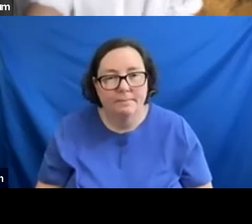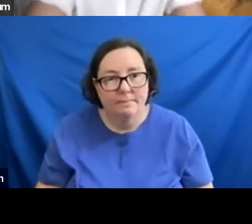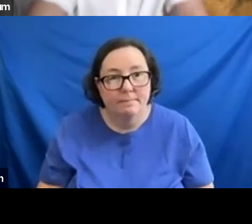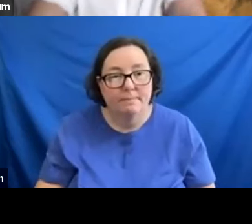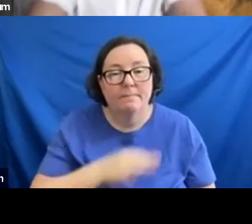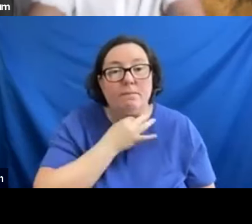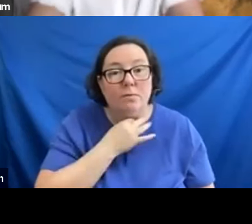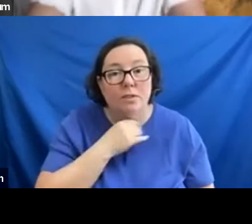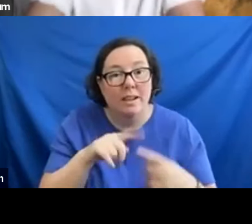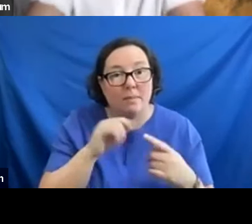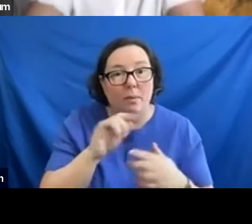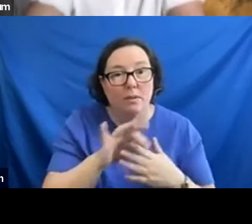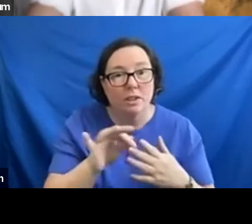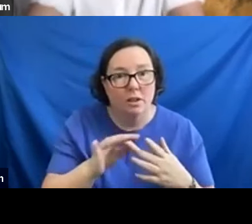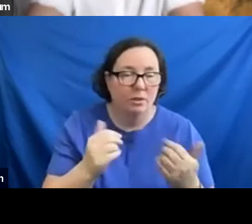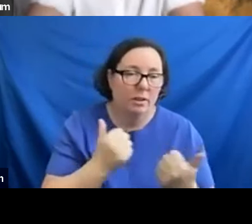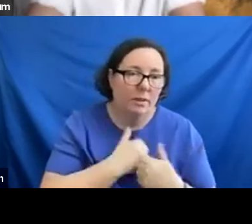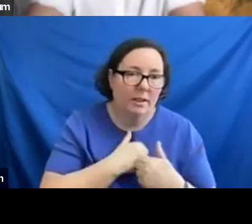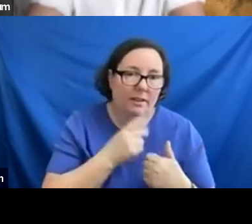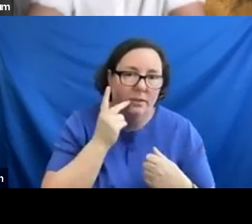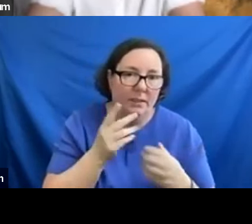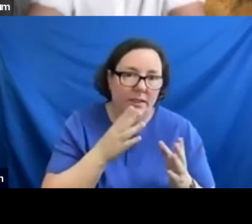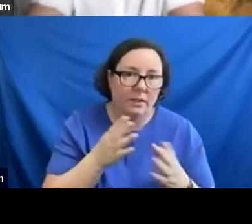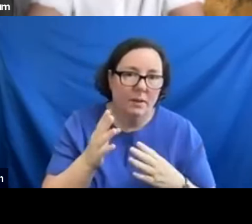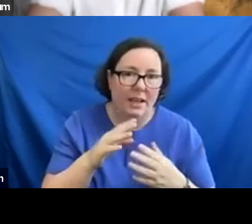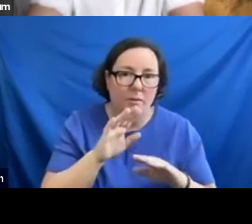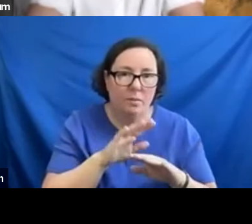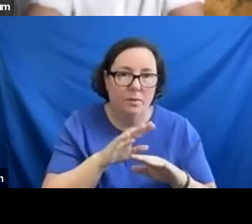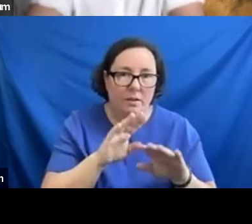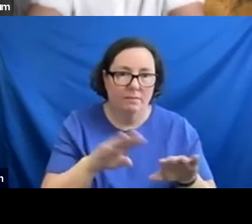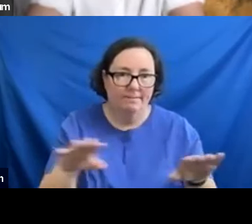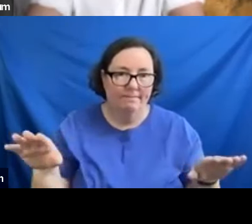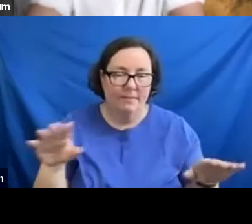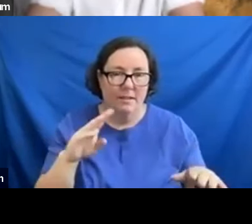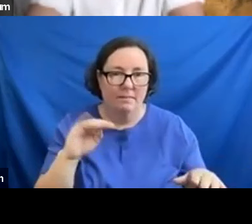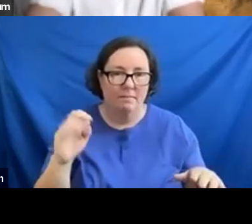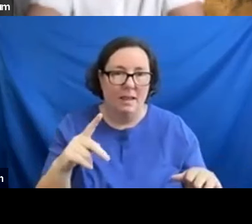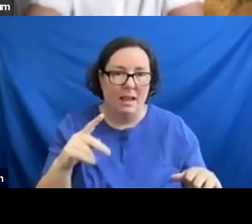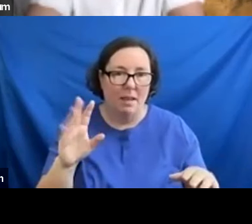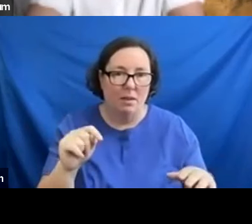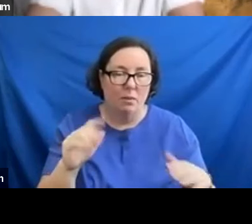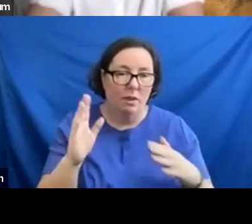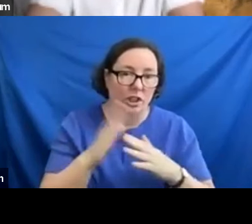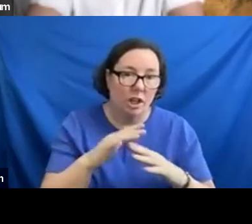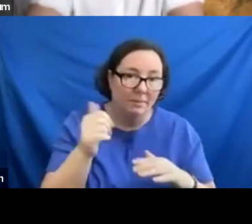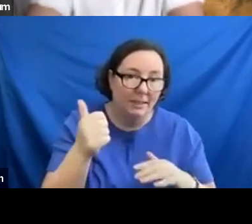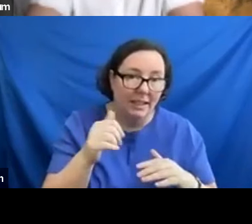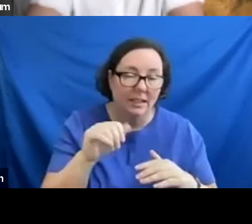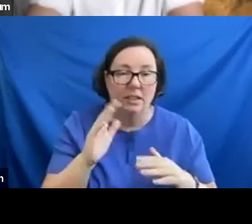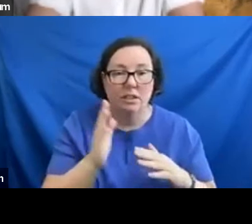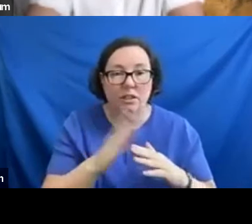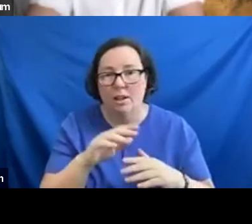by these options. I would love to see a way to map out the top 10 or top X%